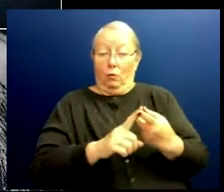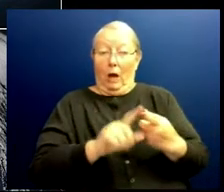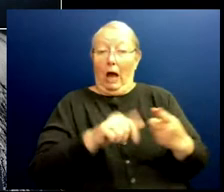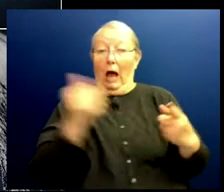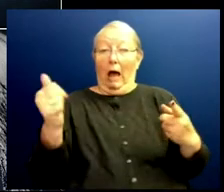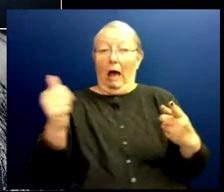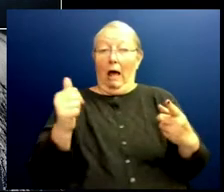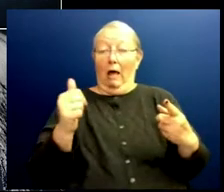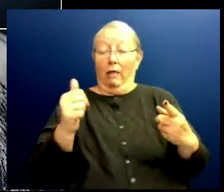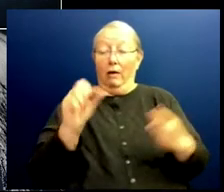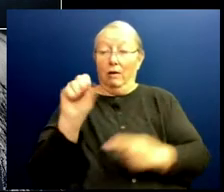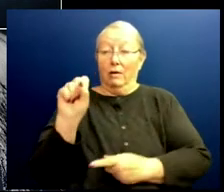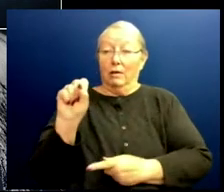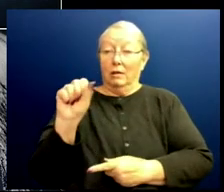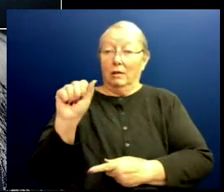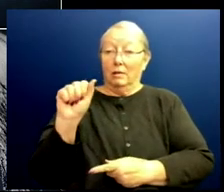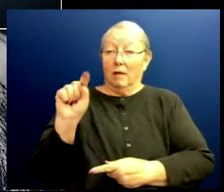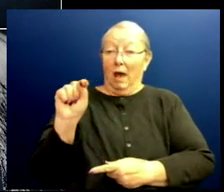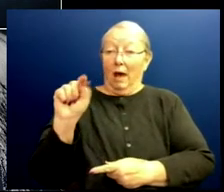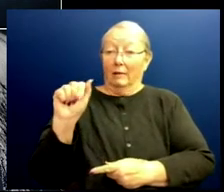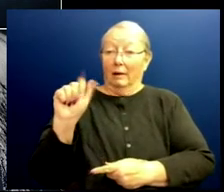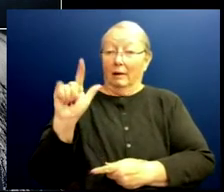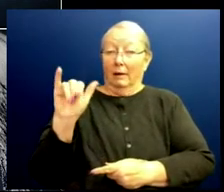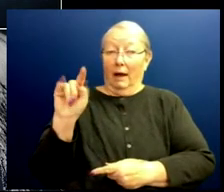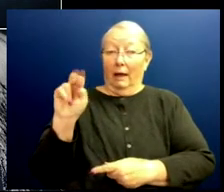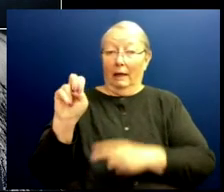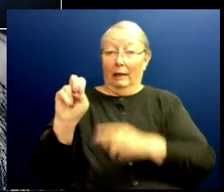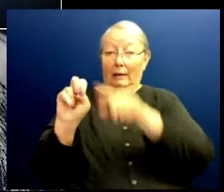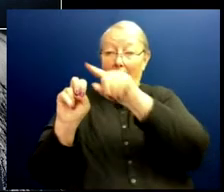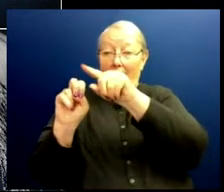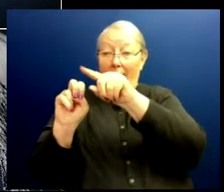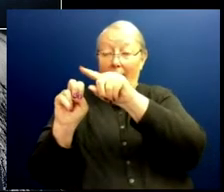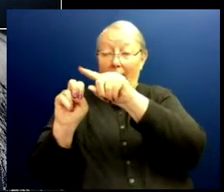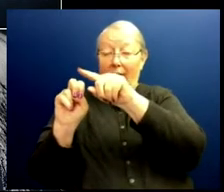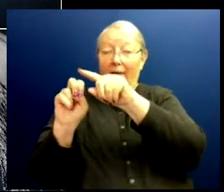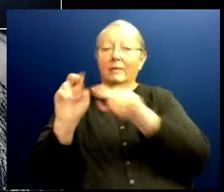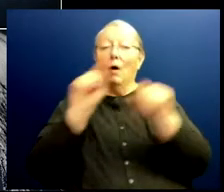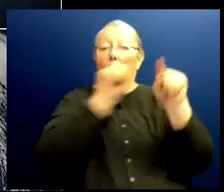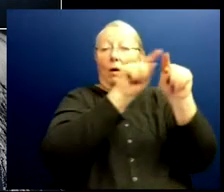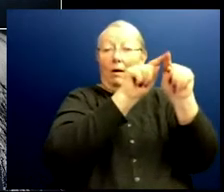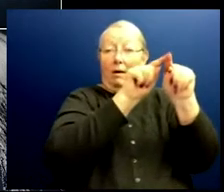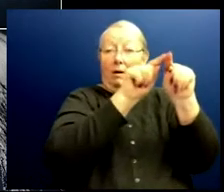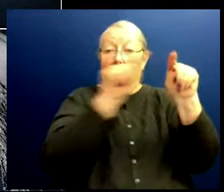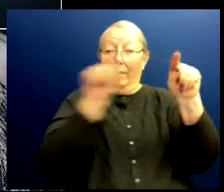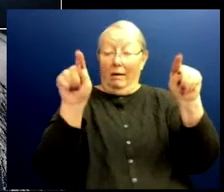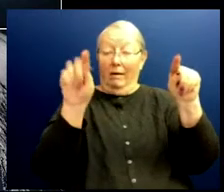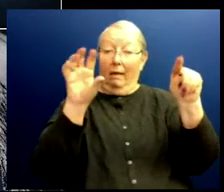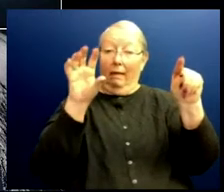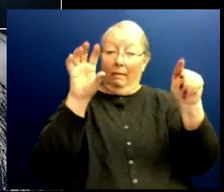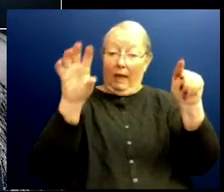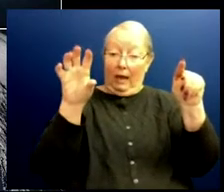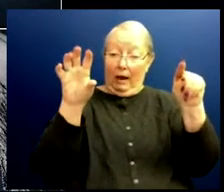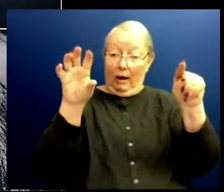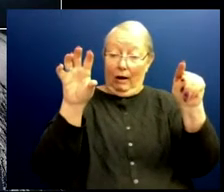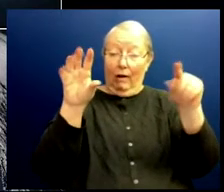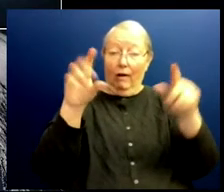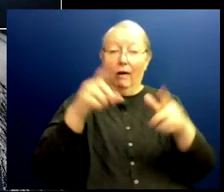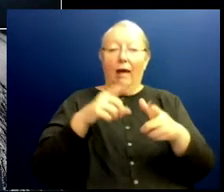miles above the surface of the Earth, who download it to White Sands Proving Ground in New